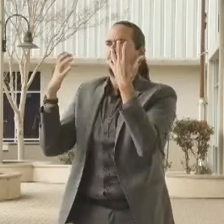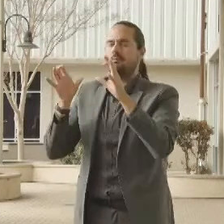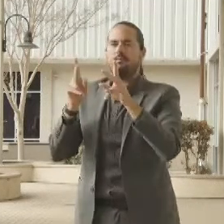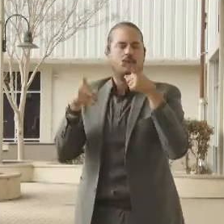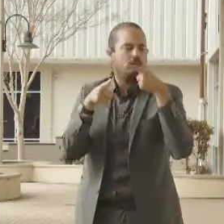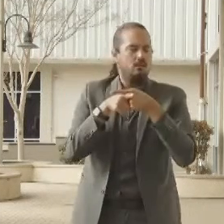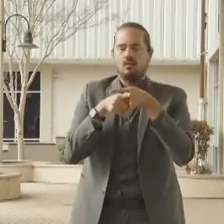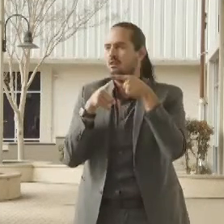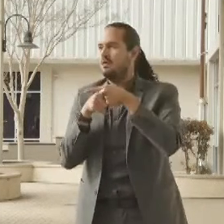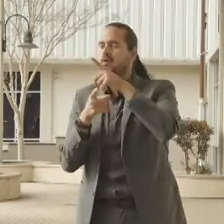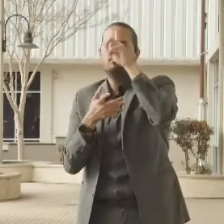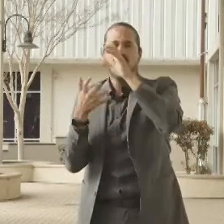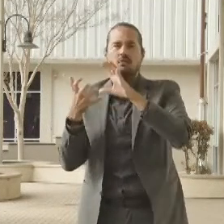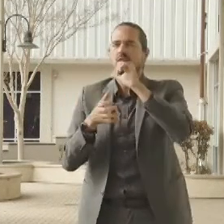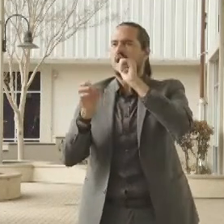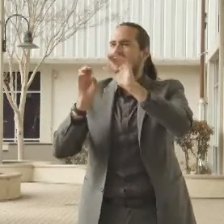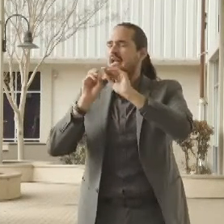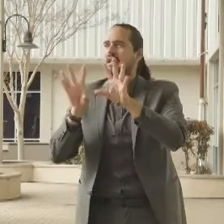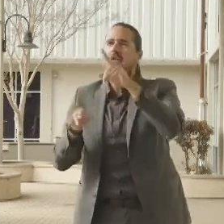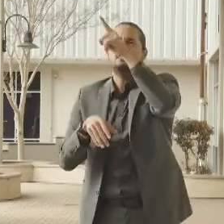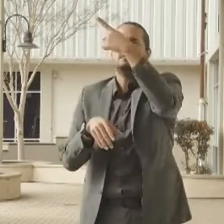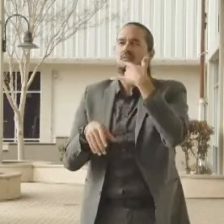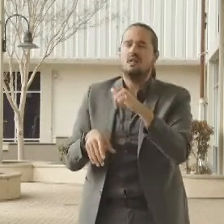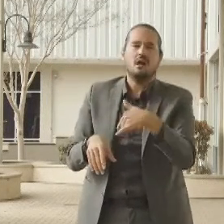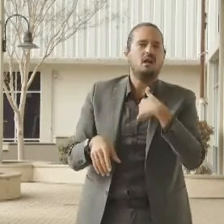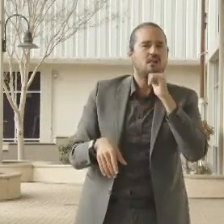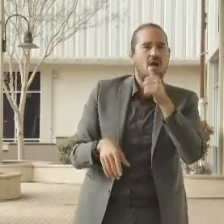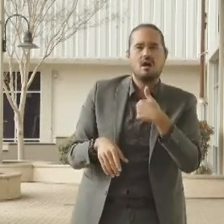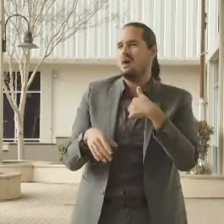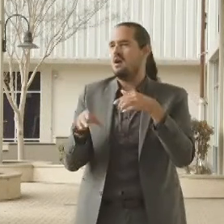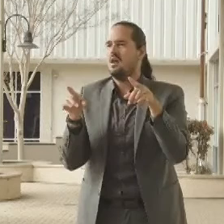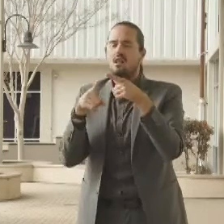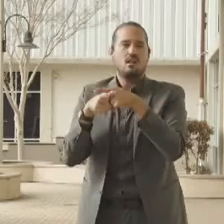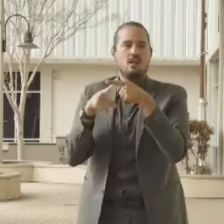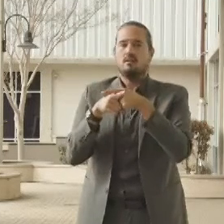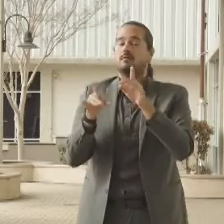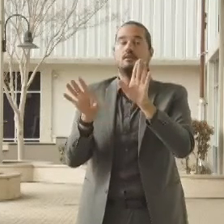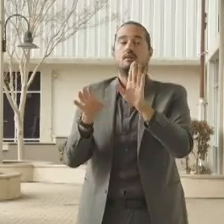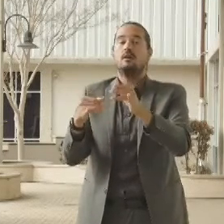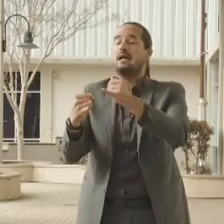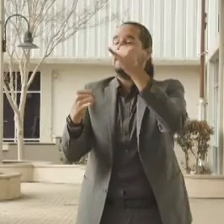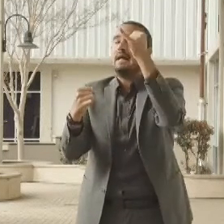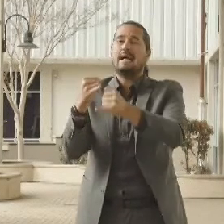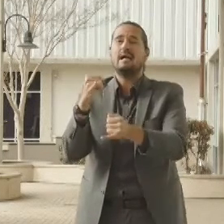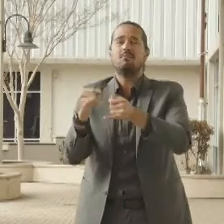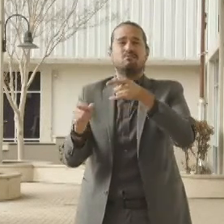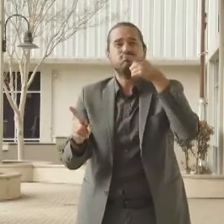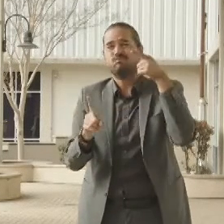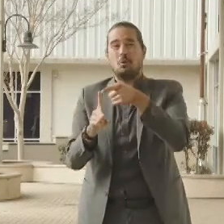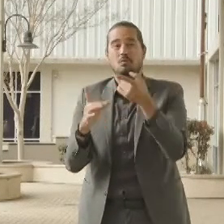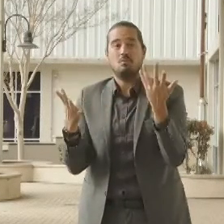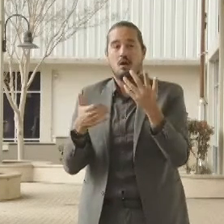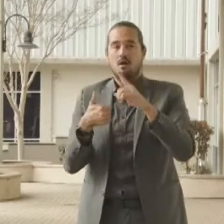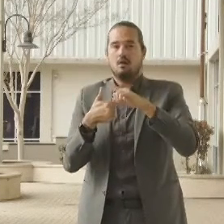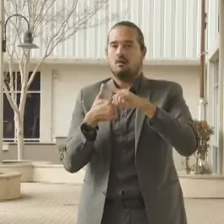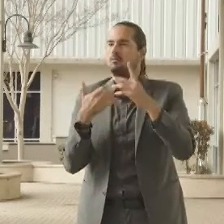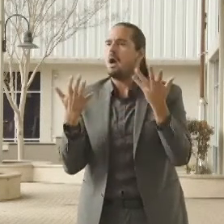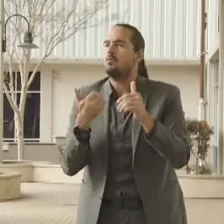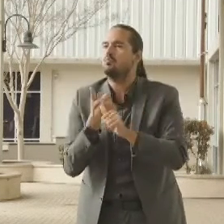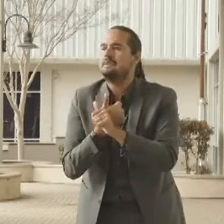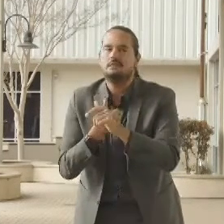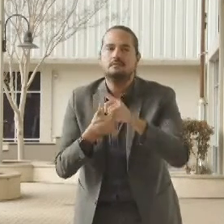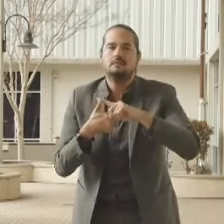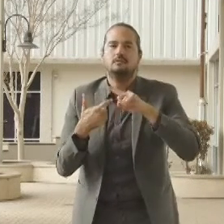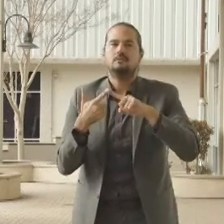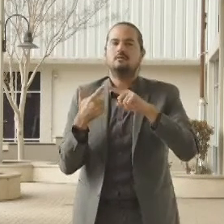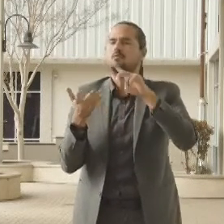public. Because at the end of the day, we want people to understand what's the risk, what does it mean, and what do I need to do, and make that as simple as